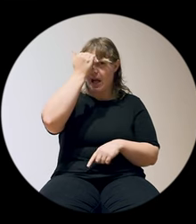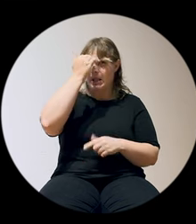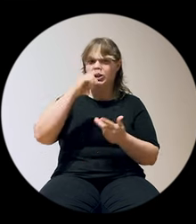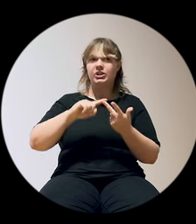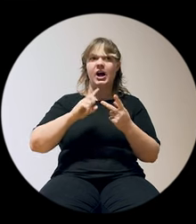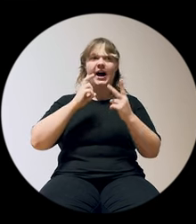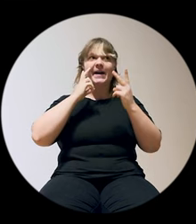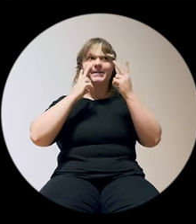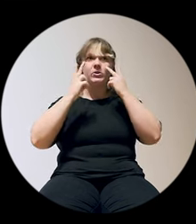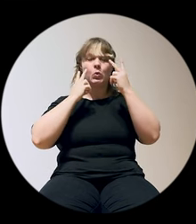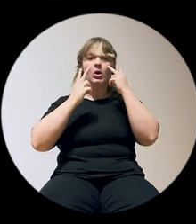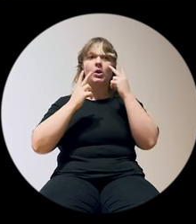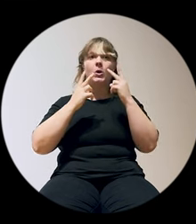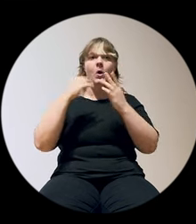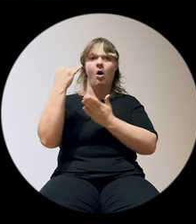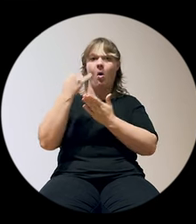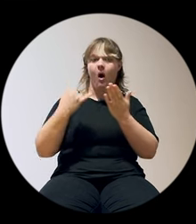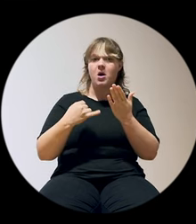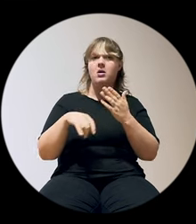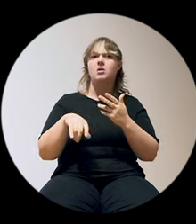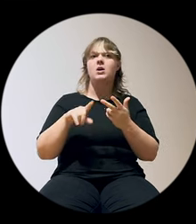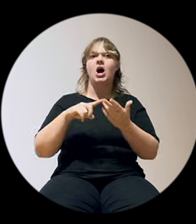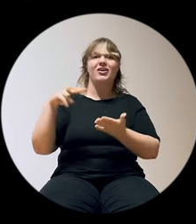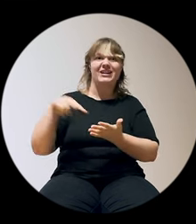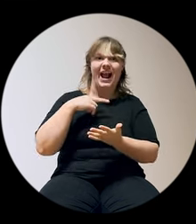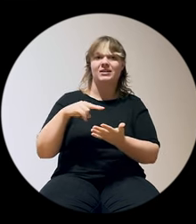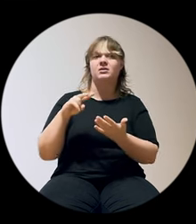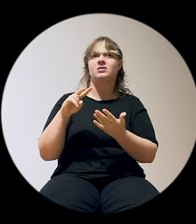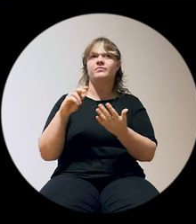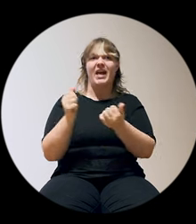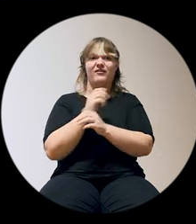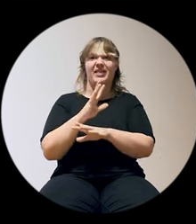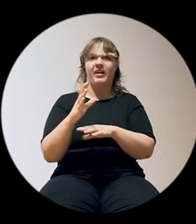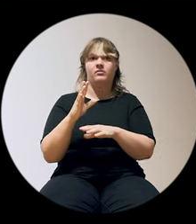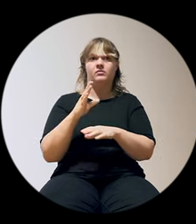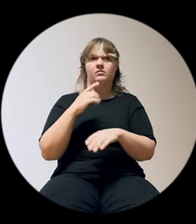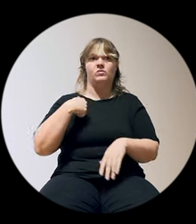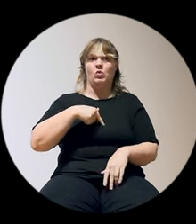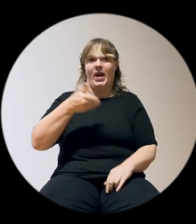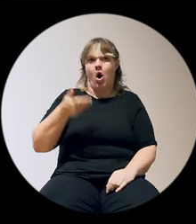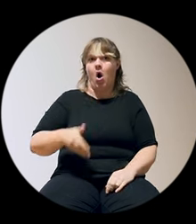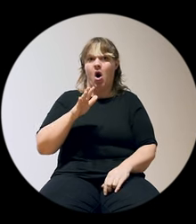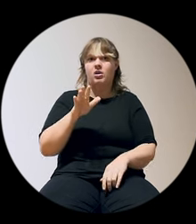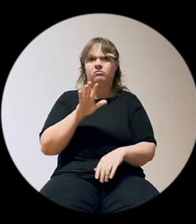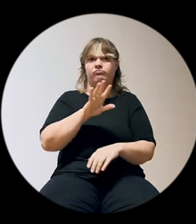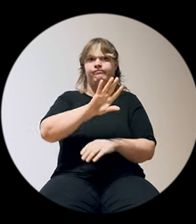our visual artwork, our dance, everything that we are.